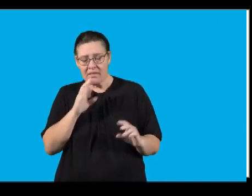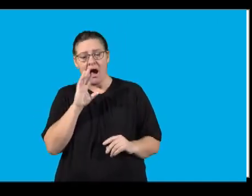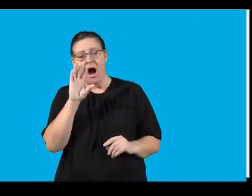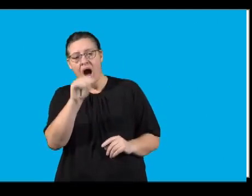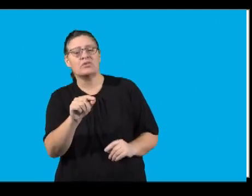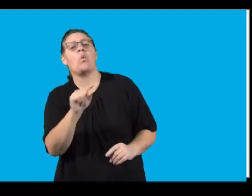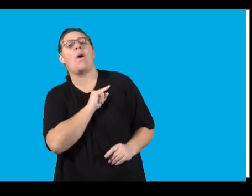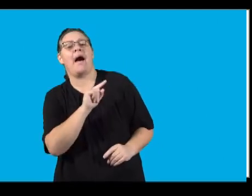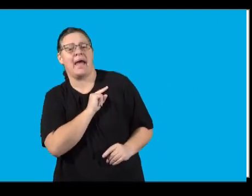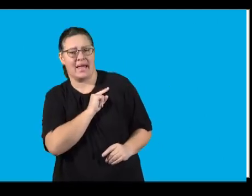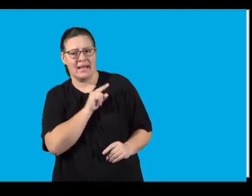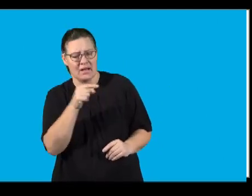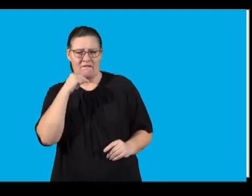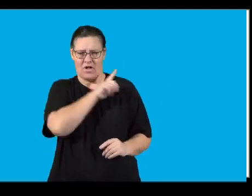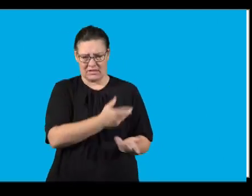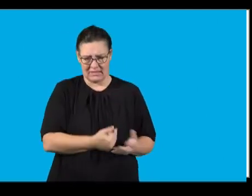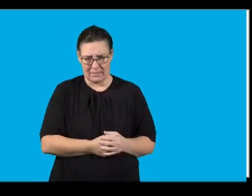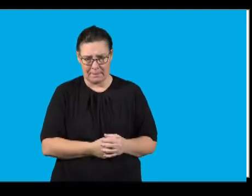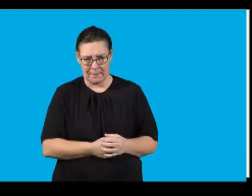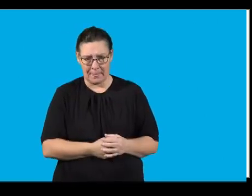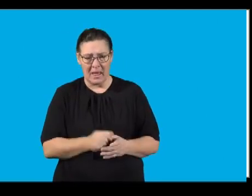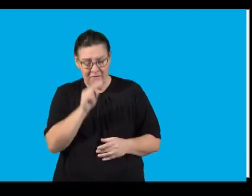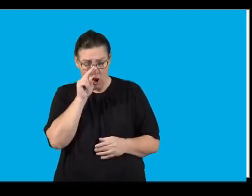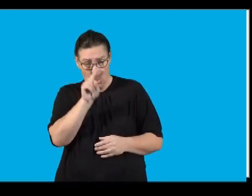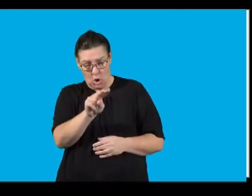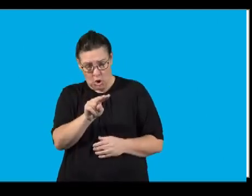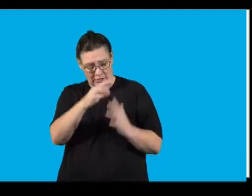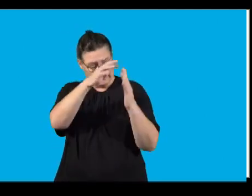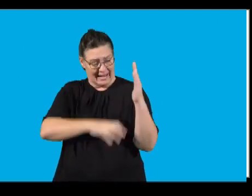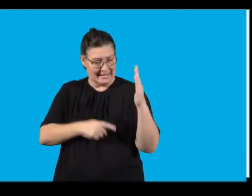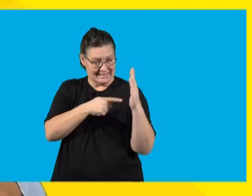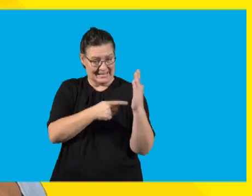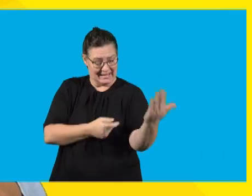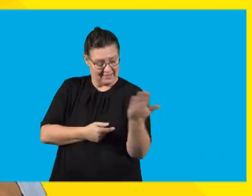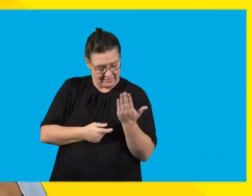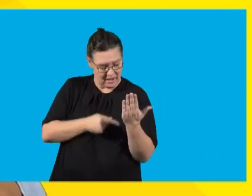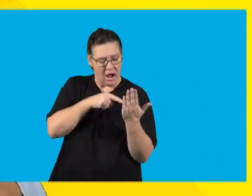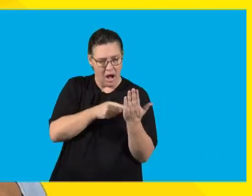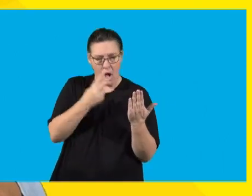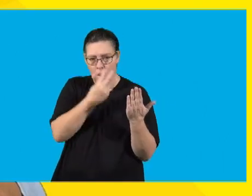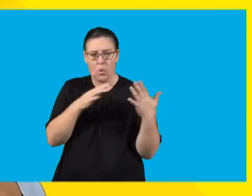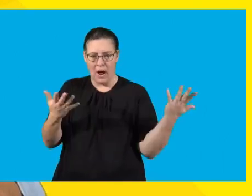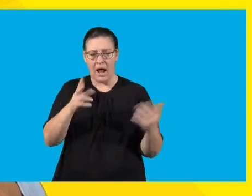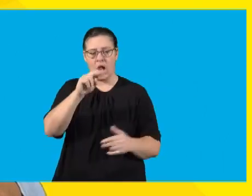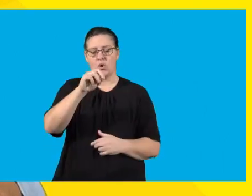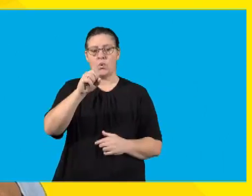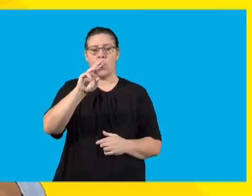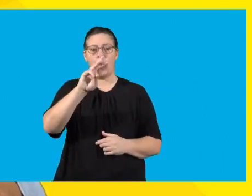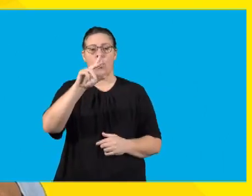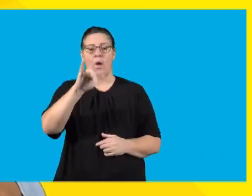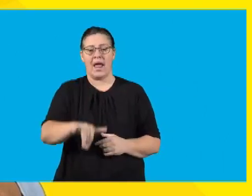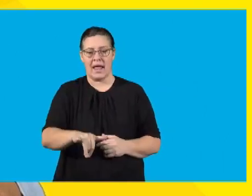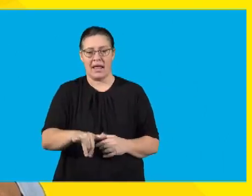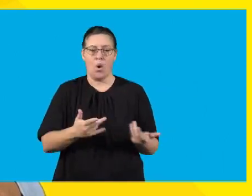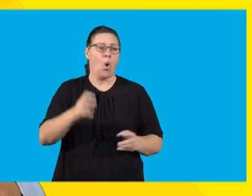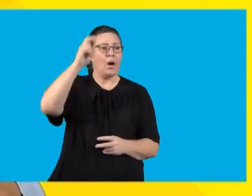they just asked you why this statement is false. So when you're looking in your text, right? Look for where Norway is mentioned